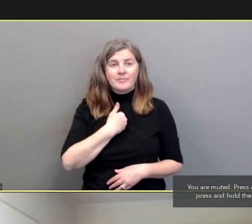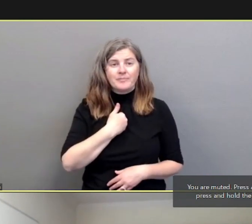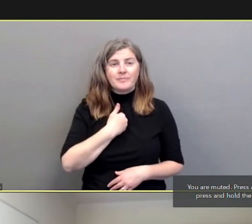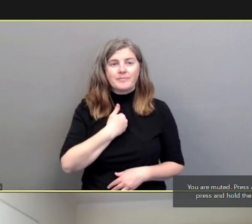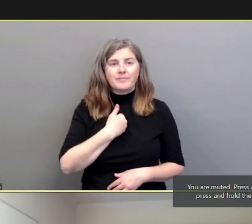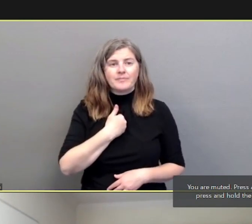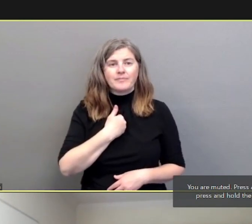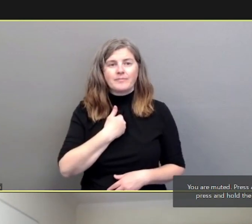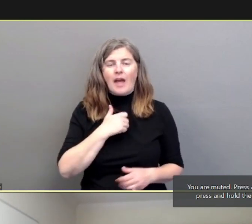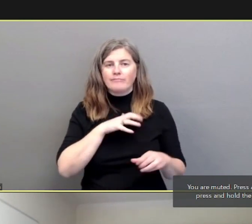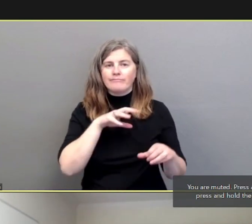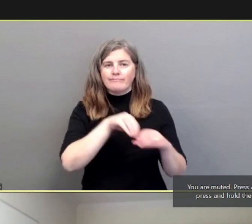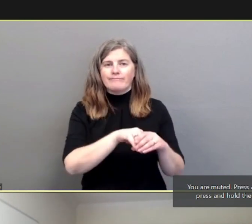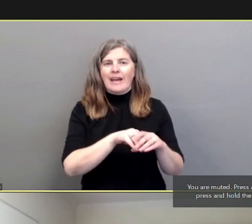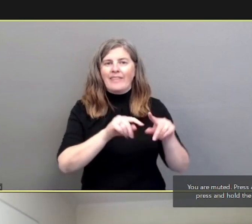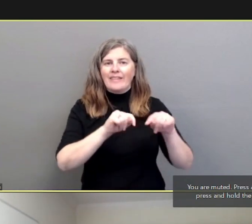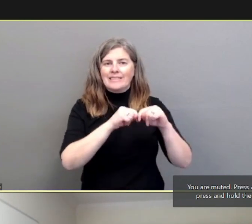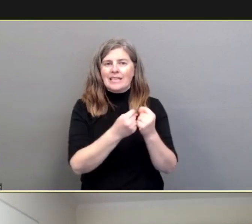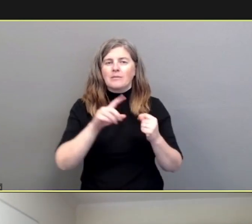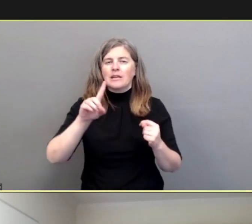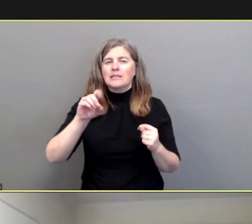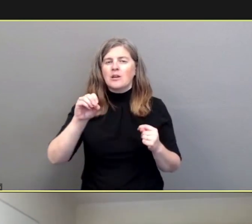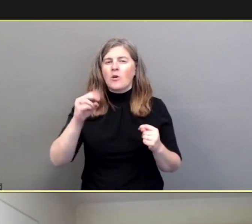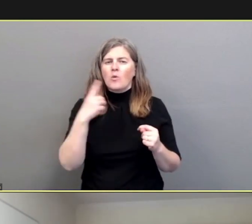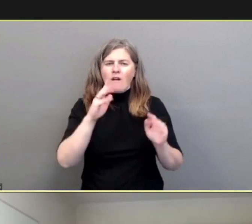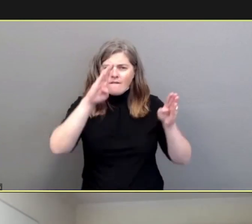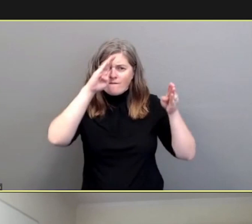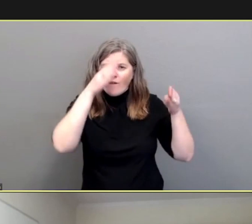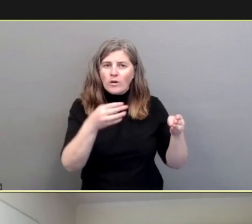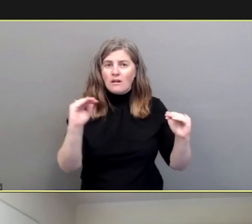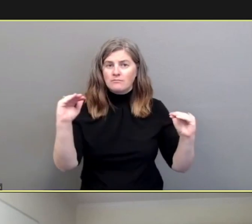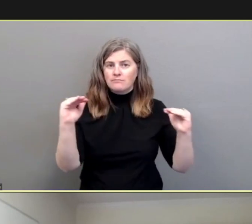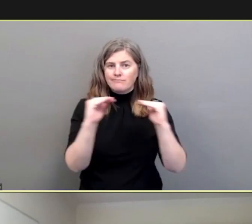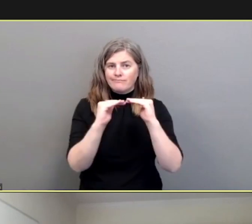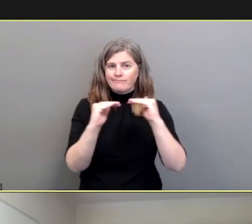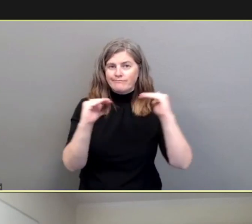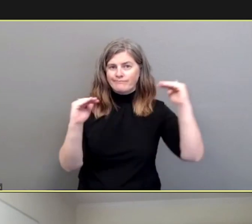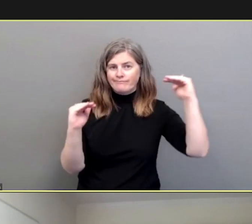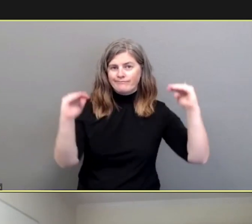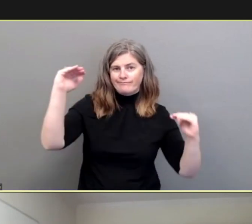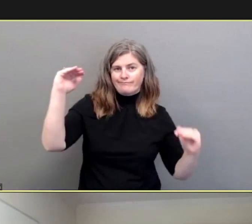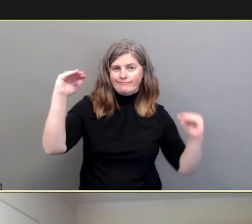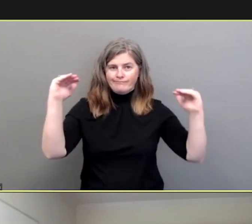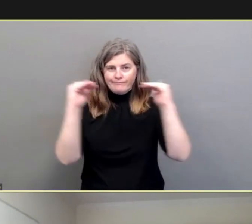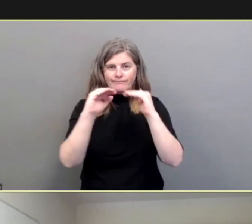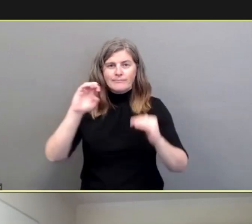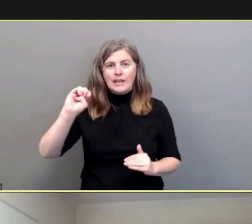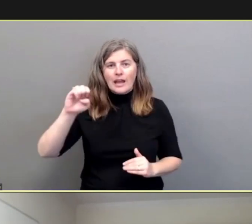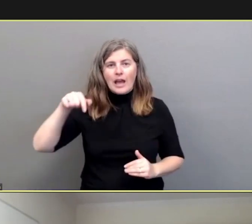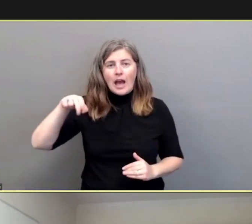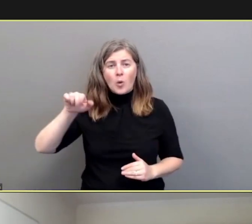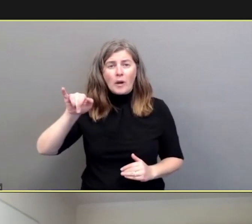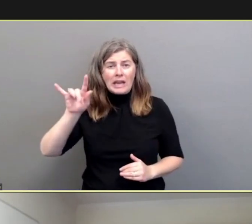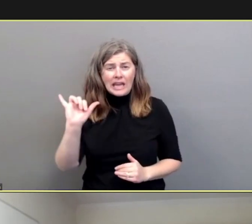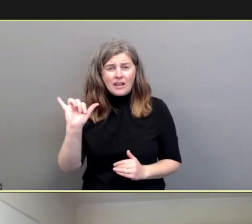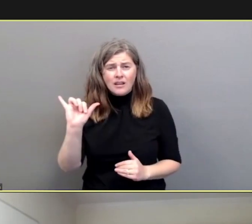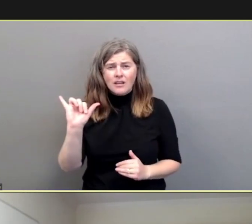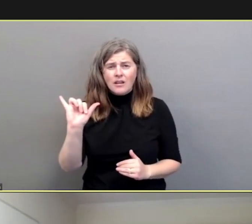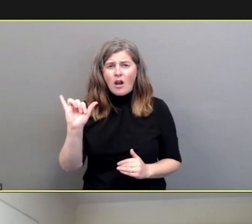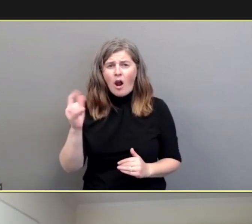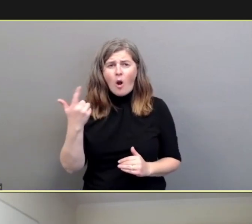team at the DOH that's working on equity issues, I think a lot of this is about, are we reaching the most